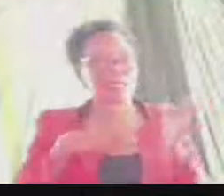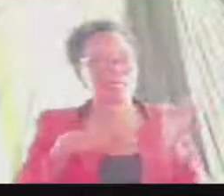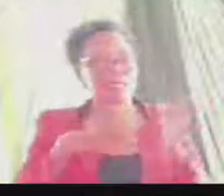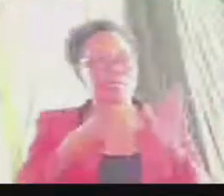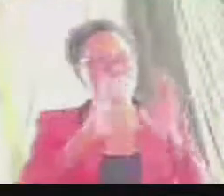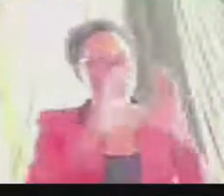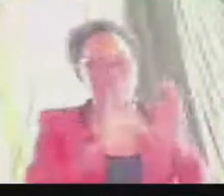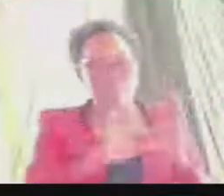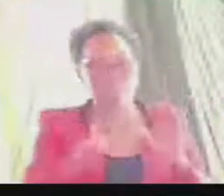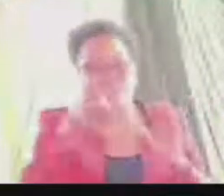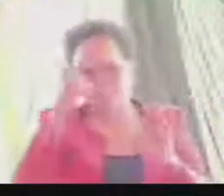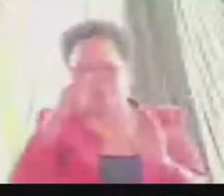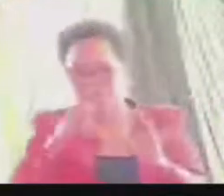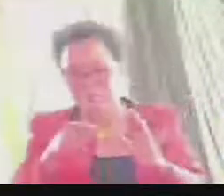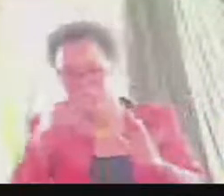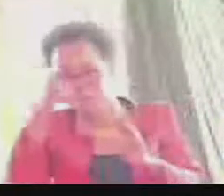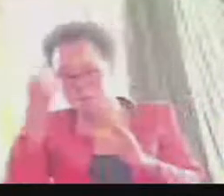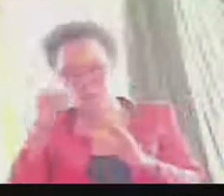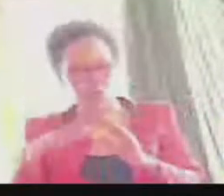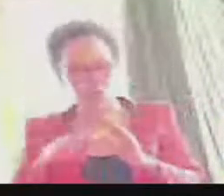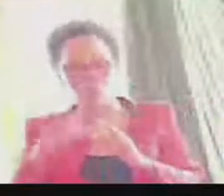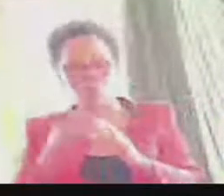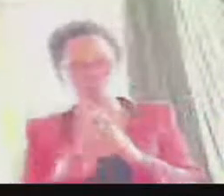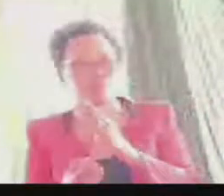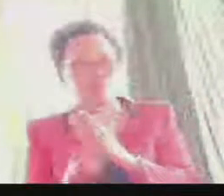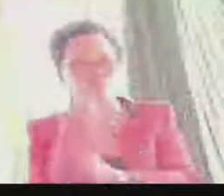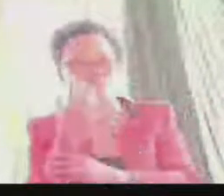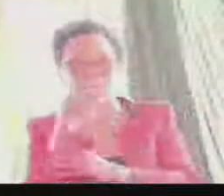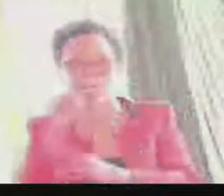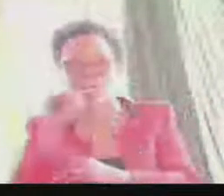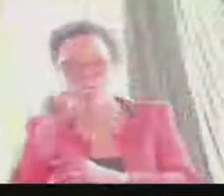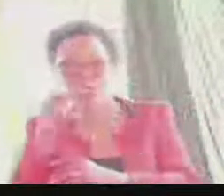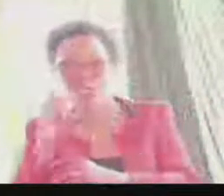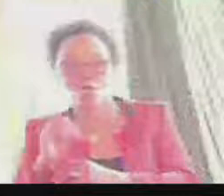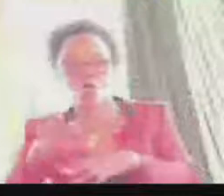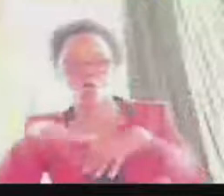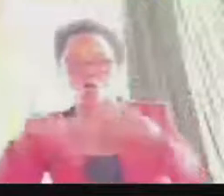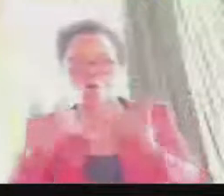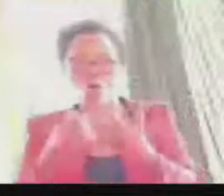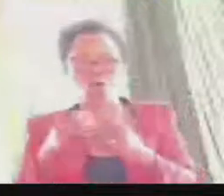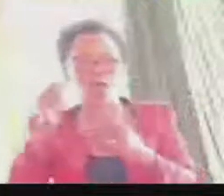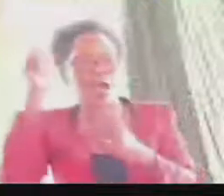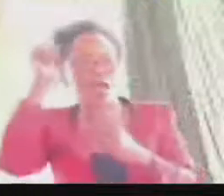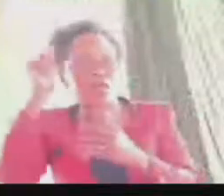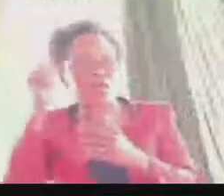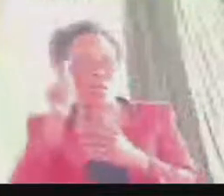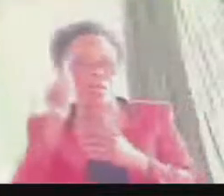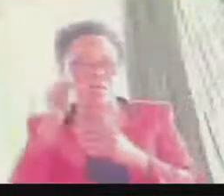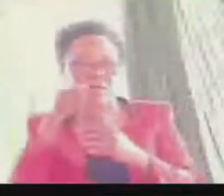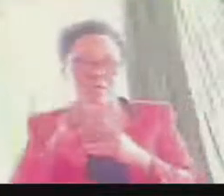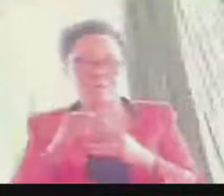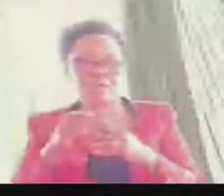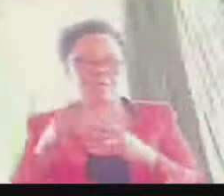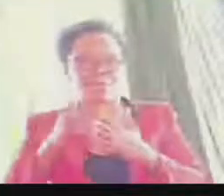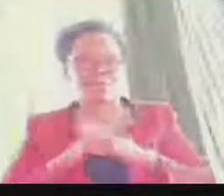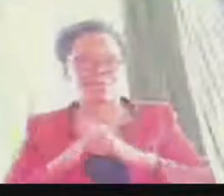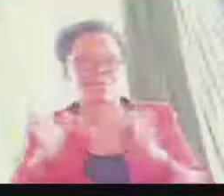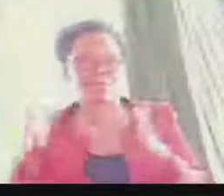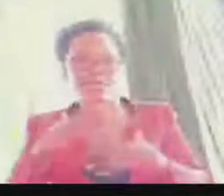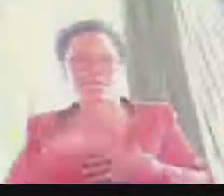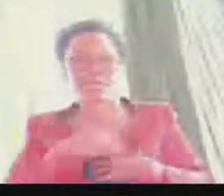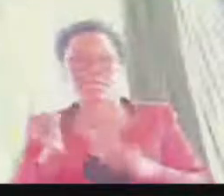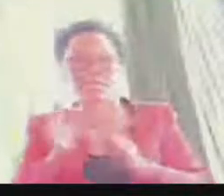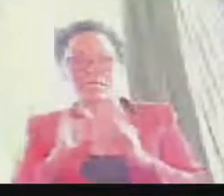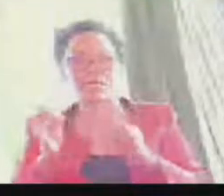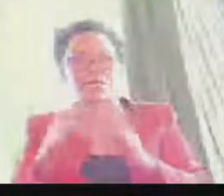by lawyers or by an NGO, it's a matter of public interest. Okay. It will all depend. My